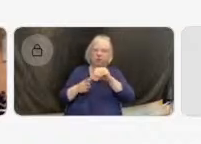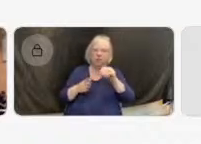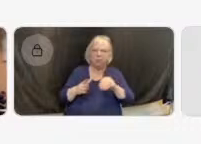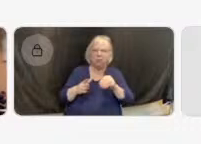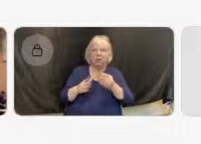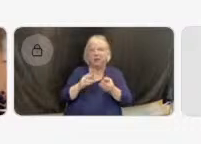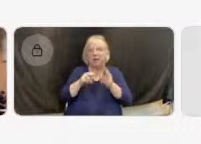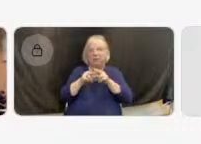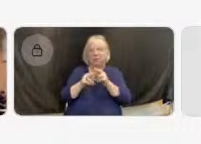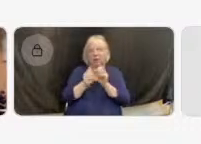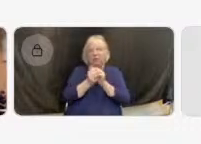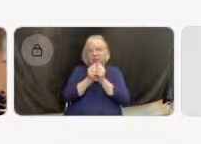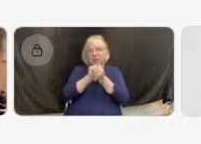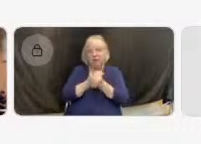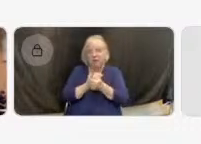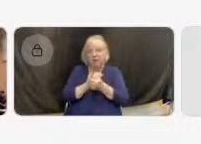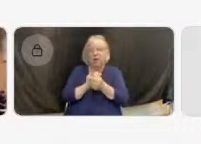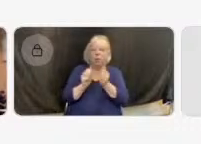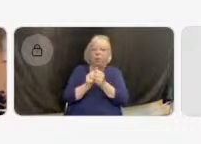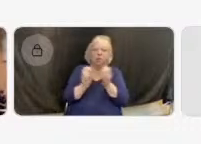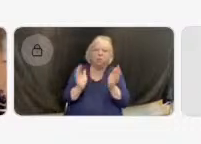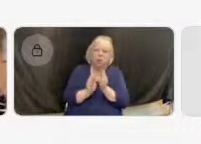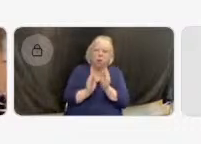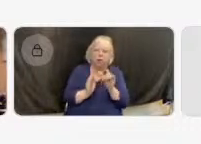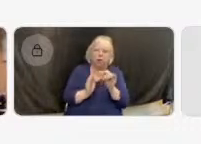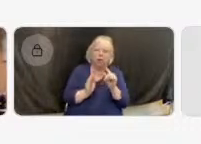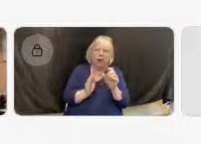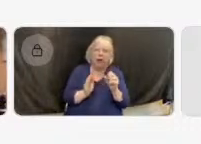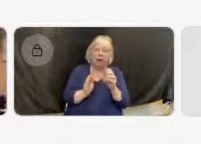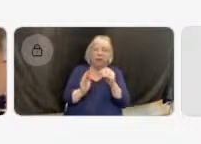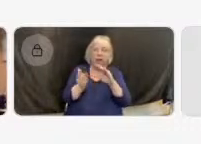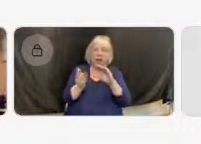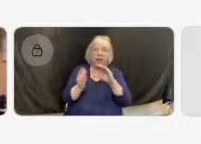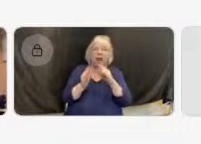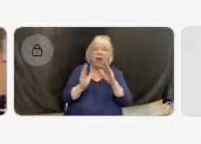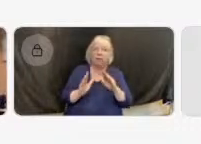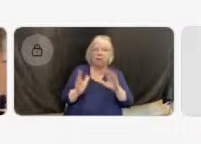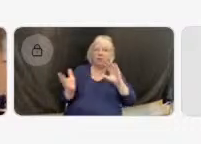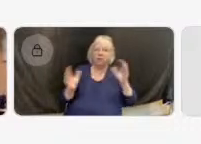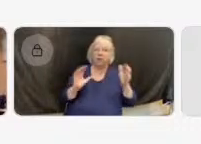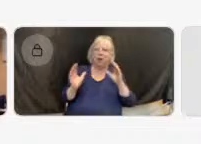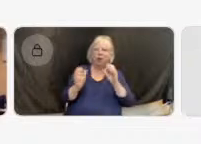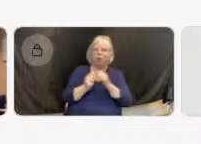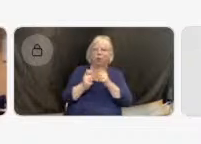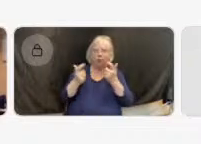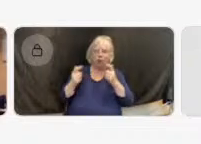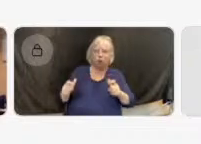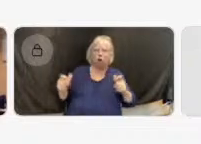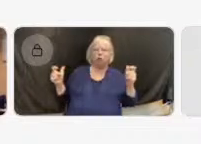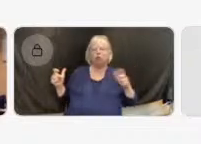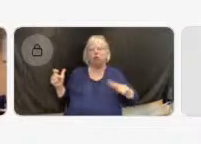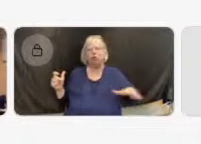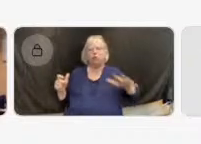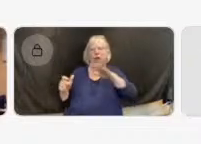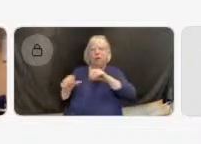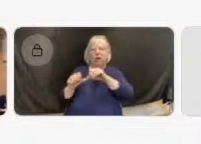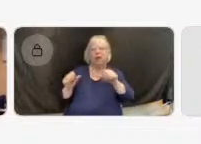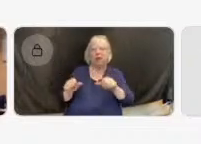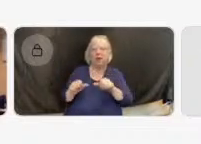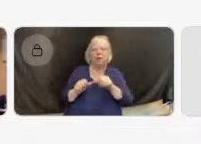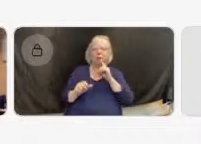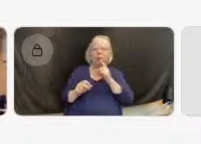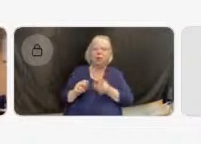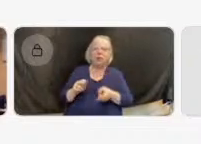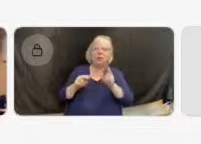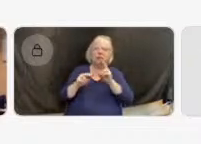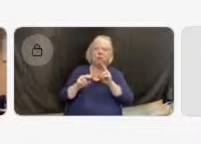density of the small lots and houses compared to the surrounding area, will drastically impact green spaces and site barriers.